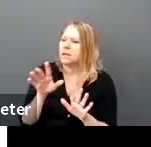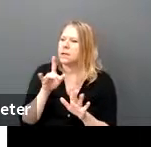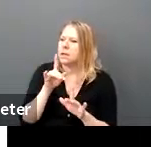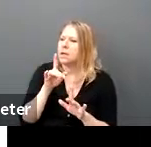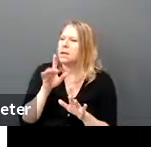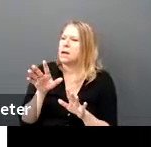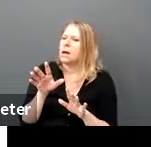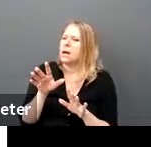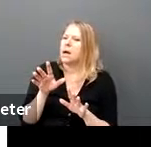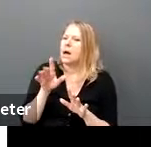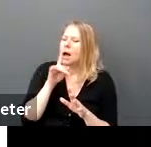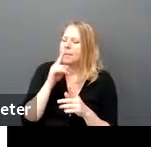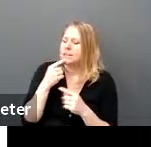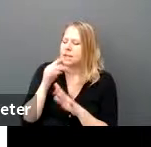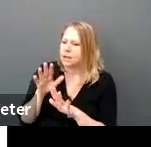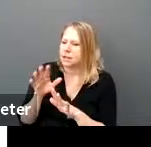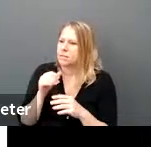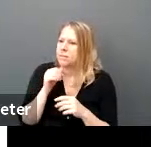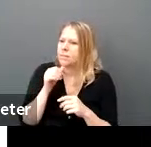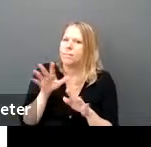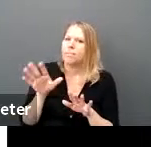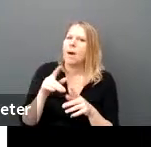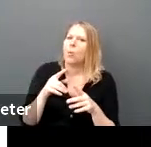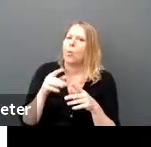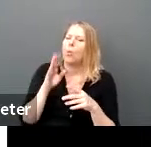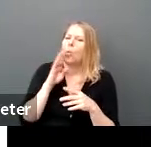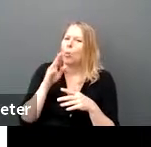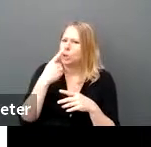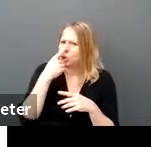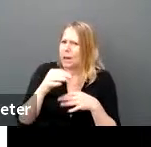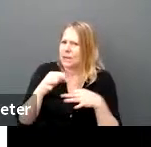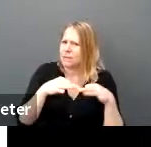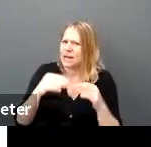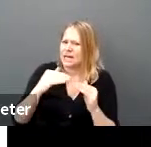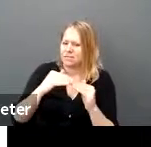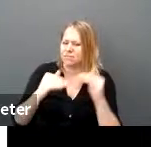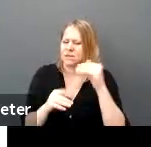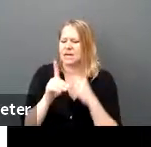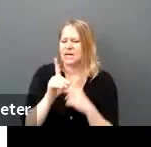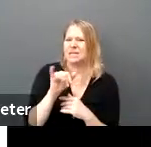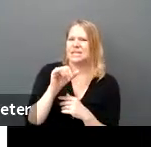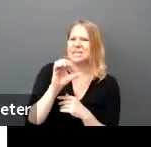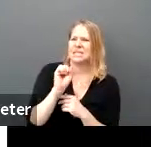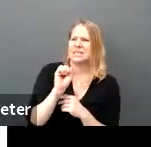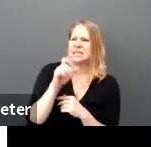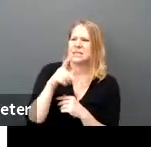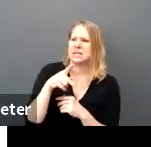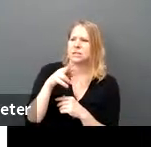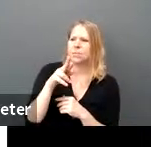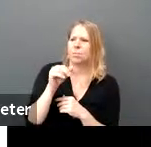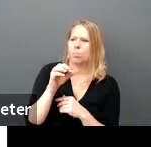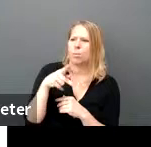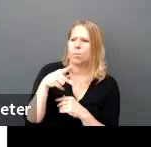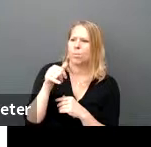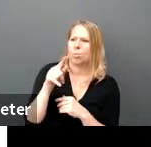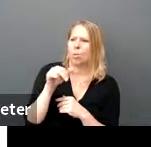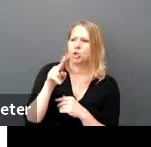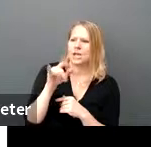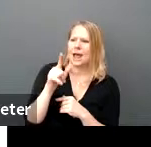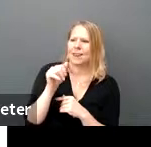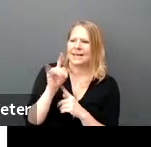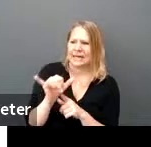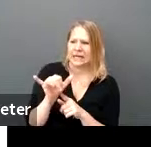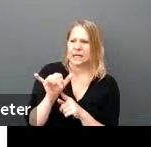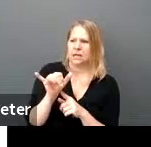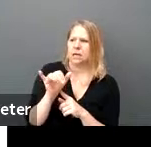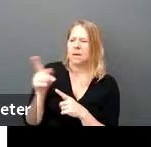excellent, but do you mind explaining also what disproportionality is, since we have 3 new board members here that